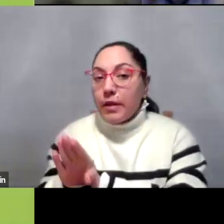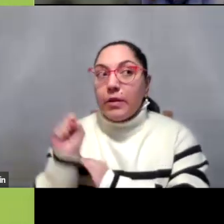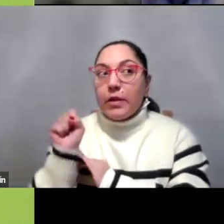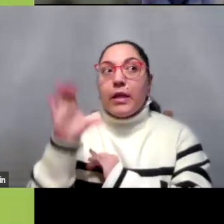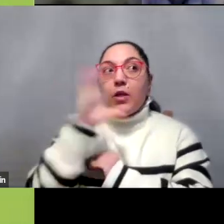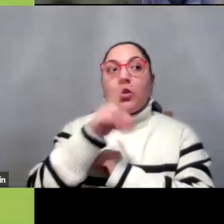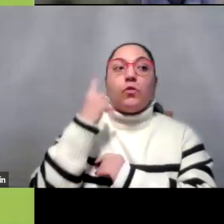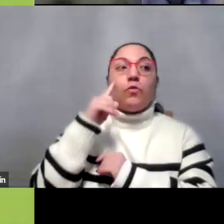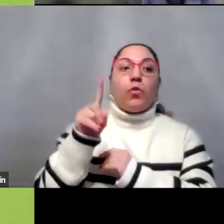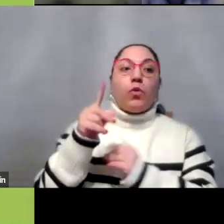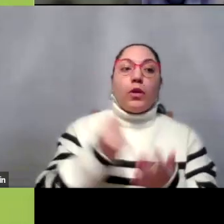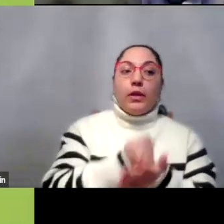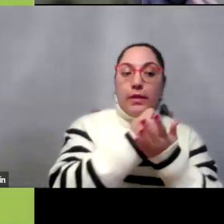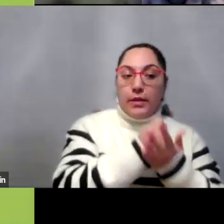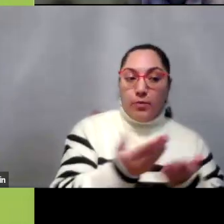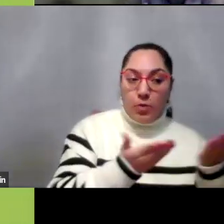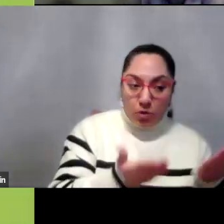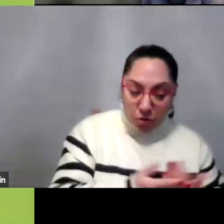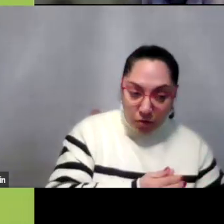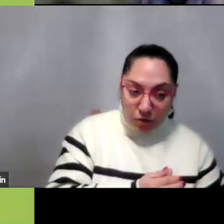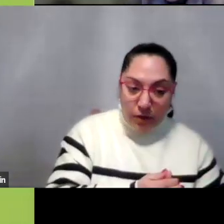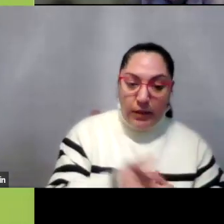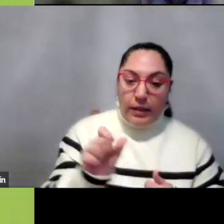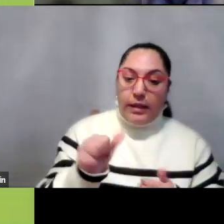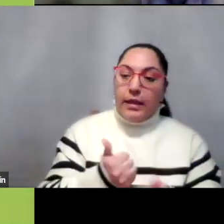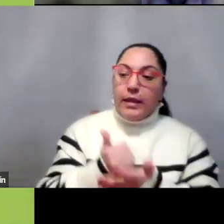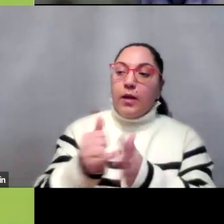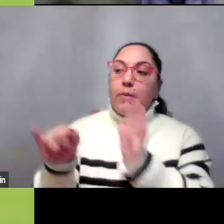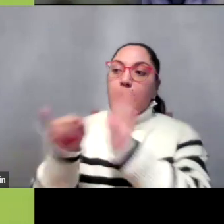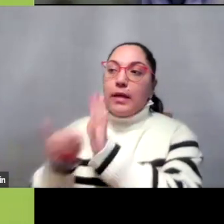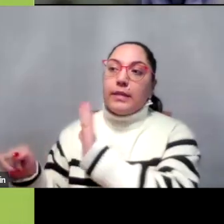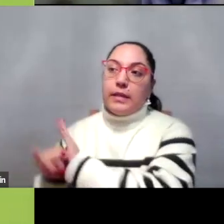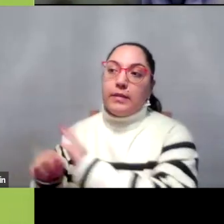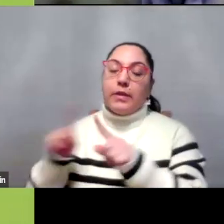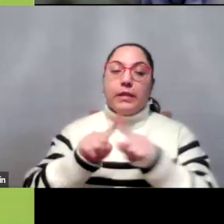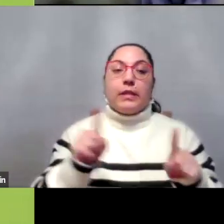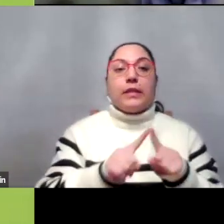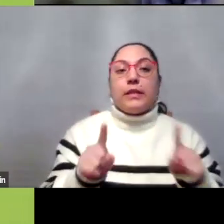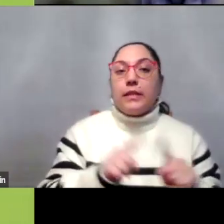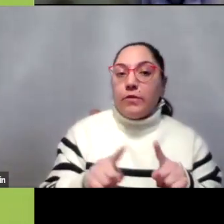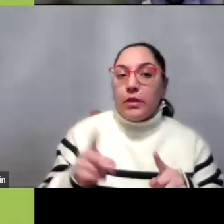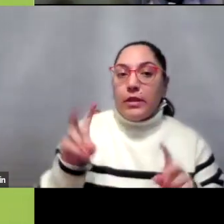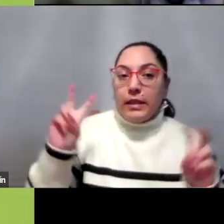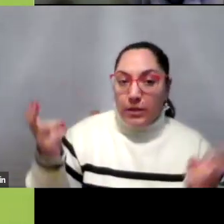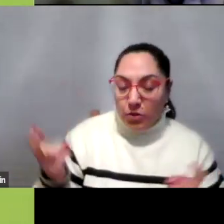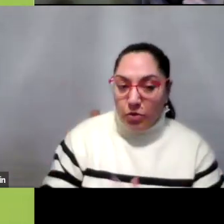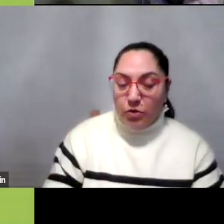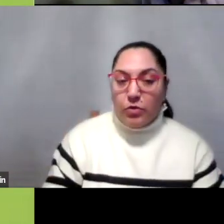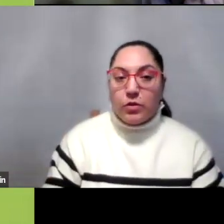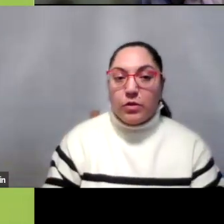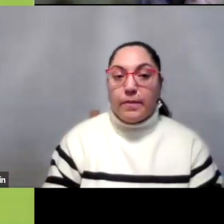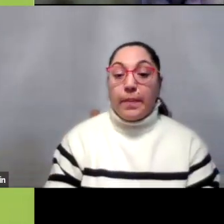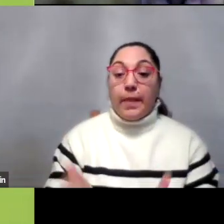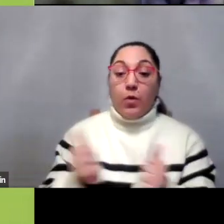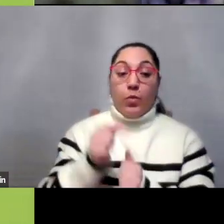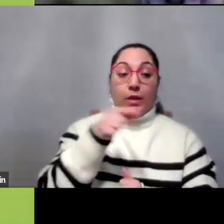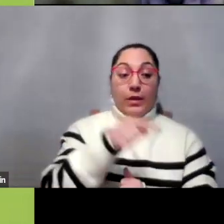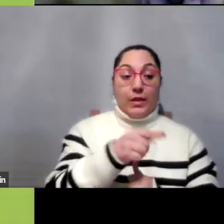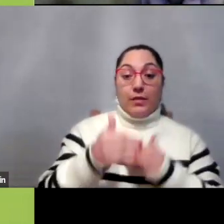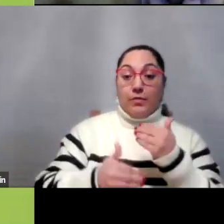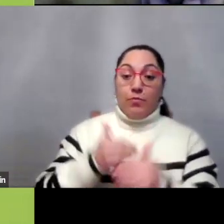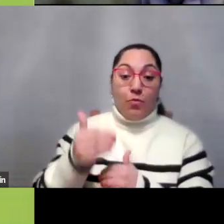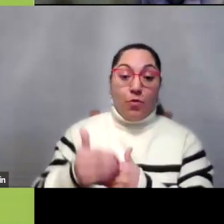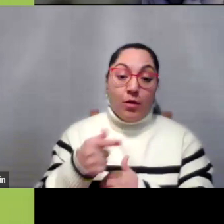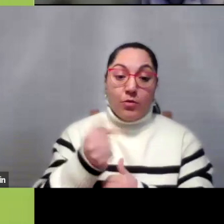therapeutic services. They work based on identified risk factors. And through this process, both with this service, there's